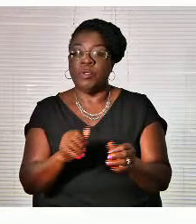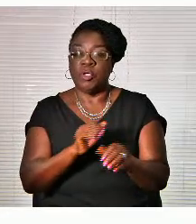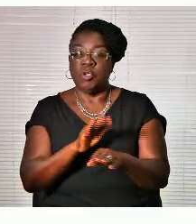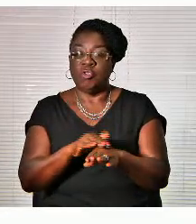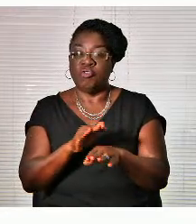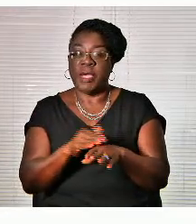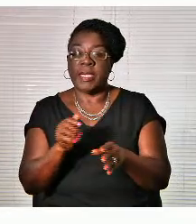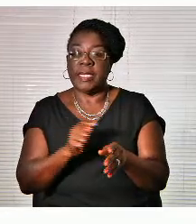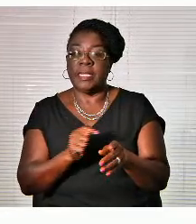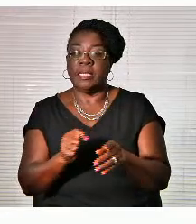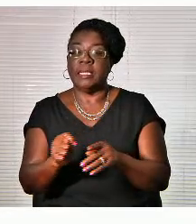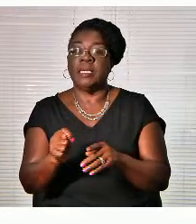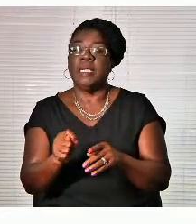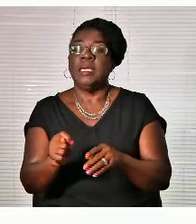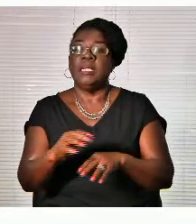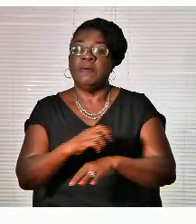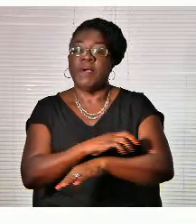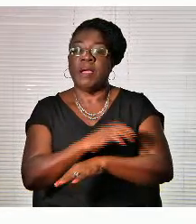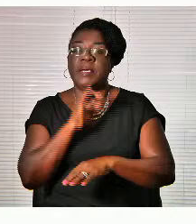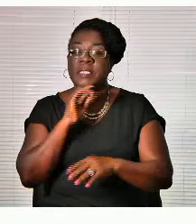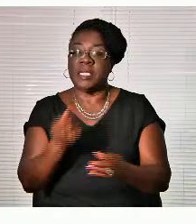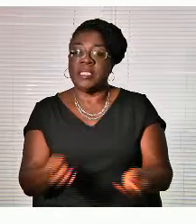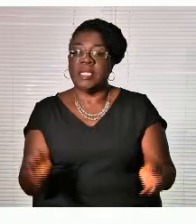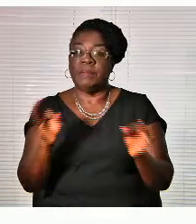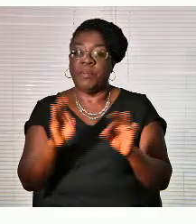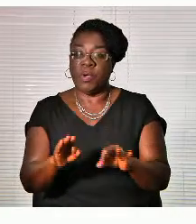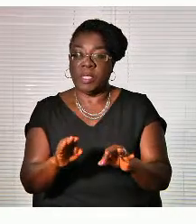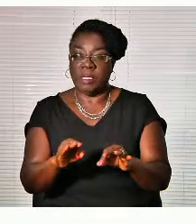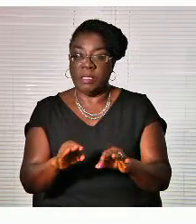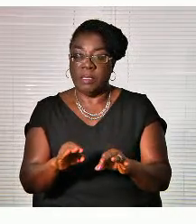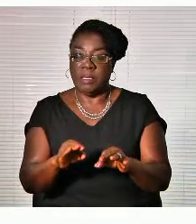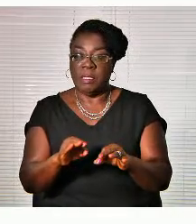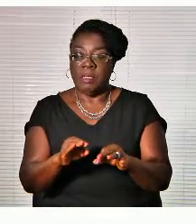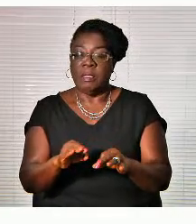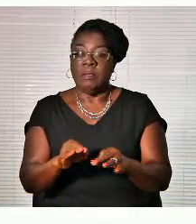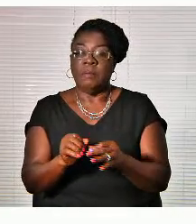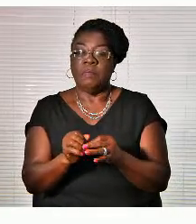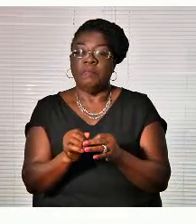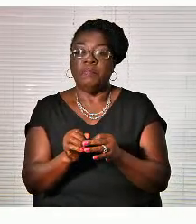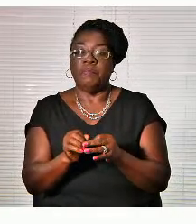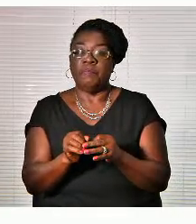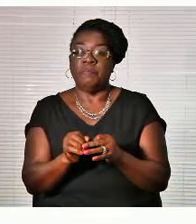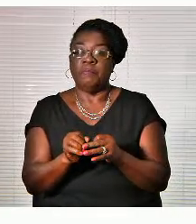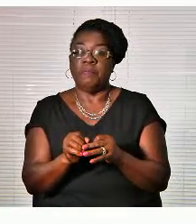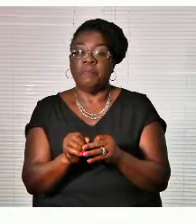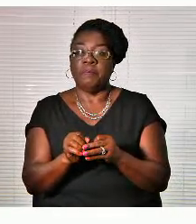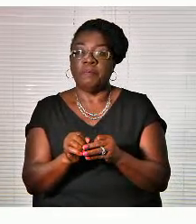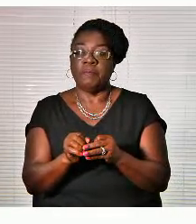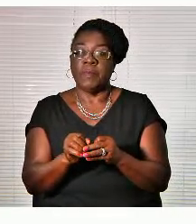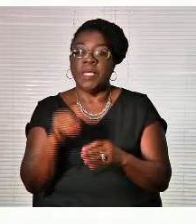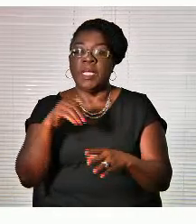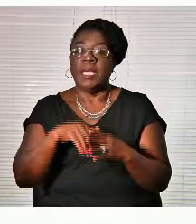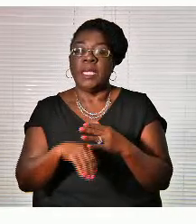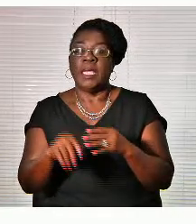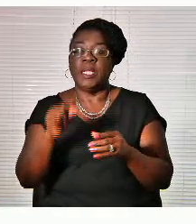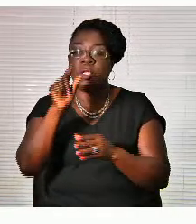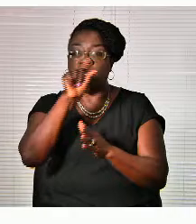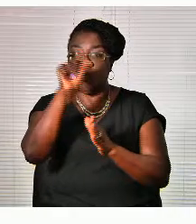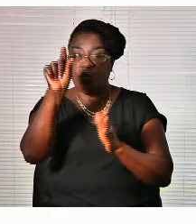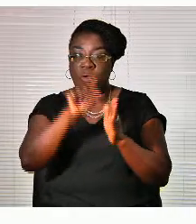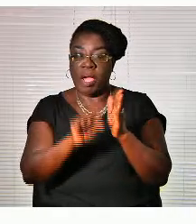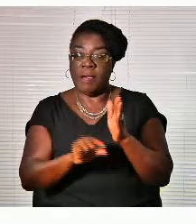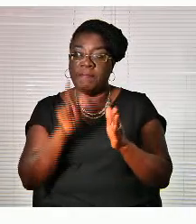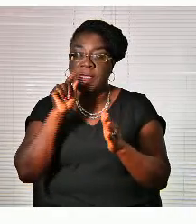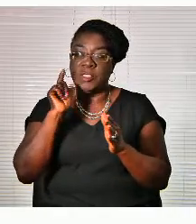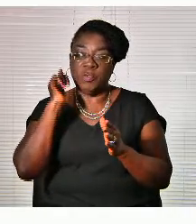indicator for the course and impact of COVID-19 in the Bahamas. In the graph that you are looking